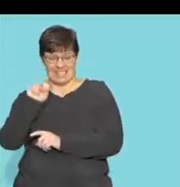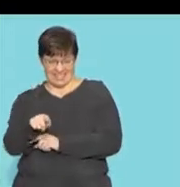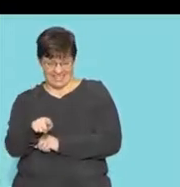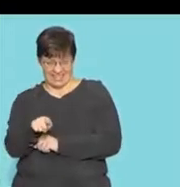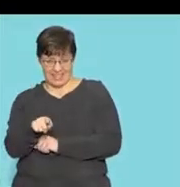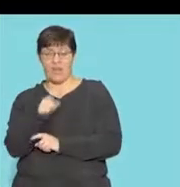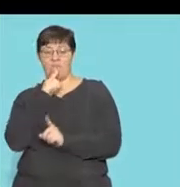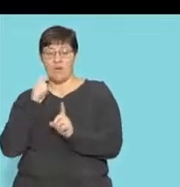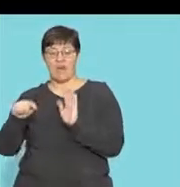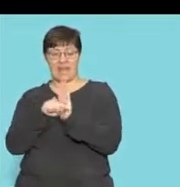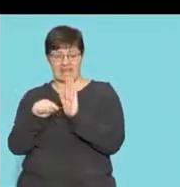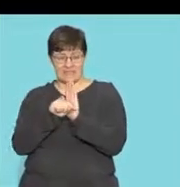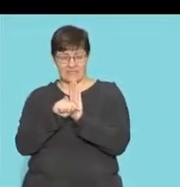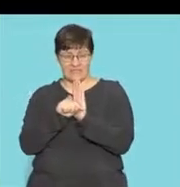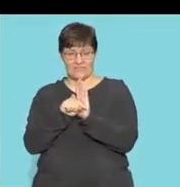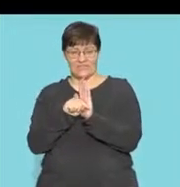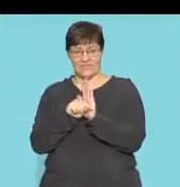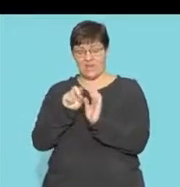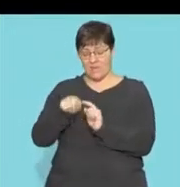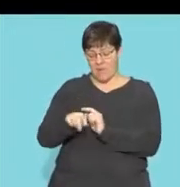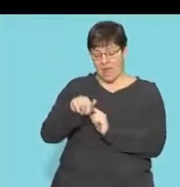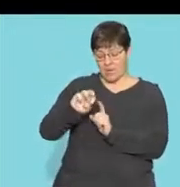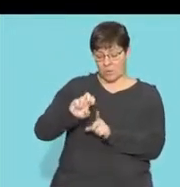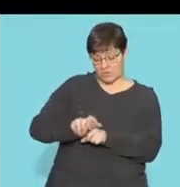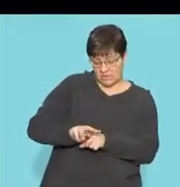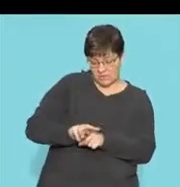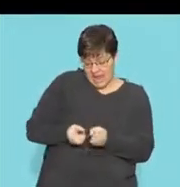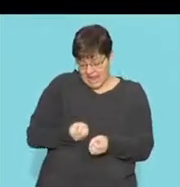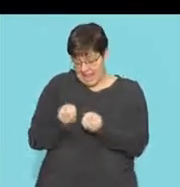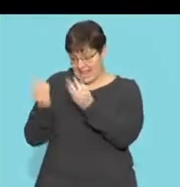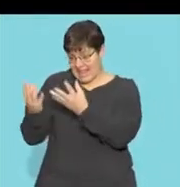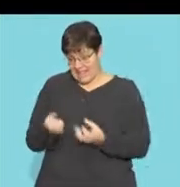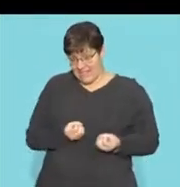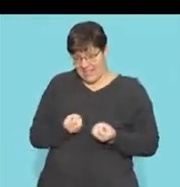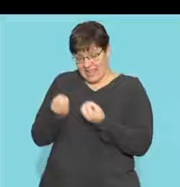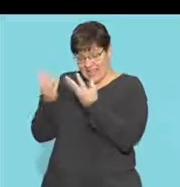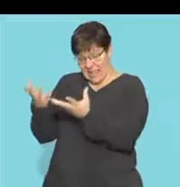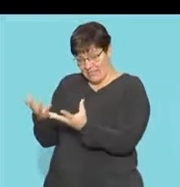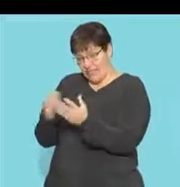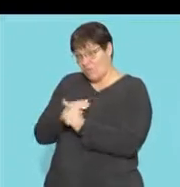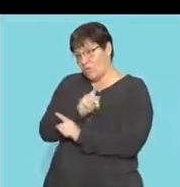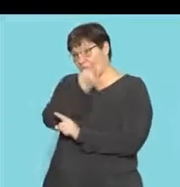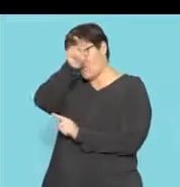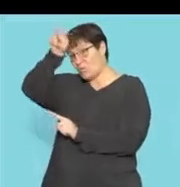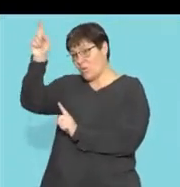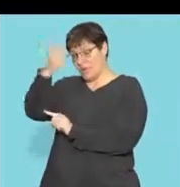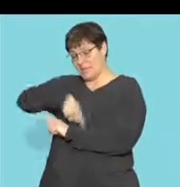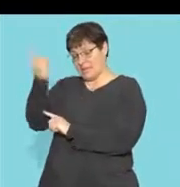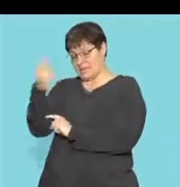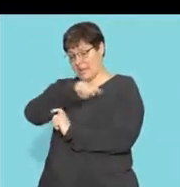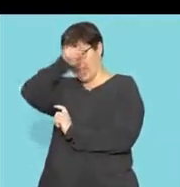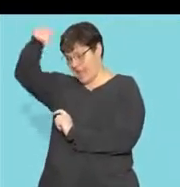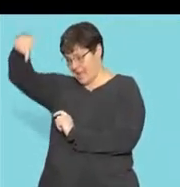went from the anode, which was negative, through the voltmeter to